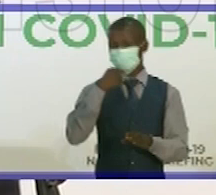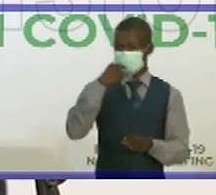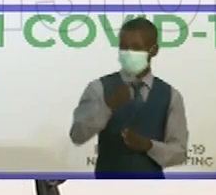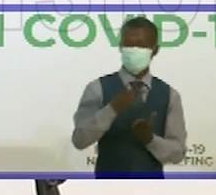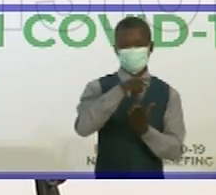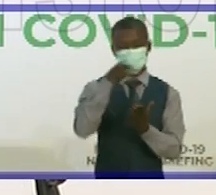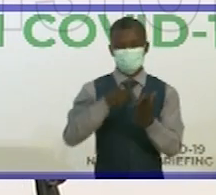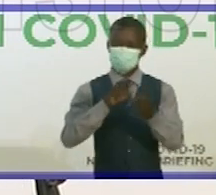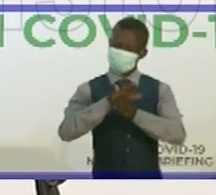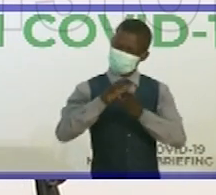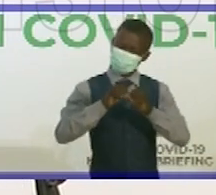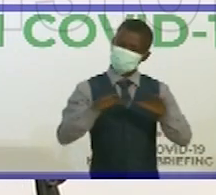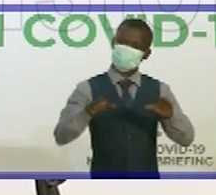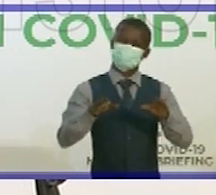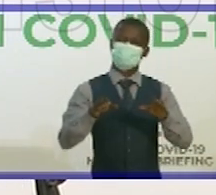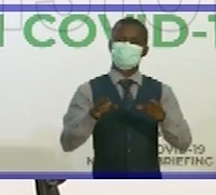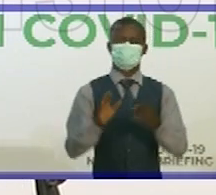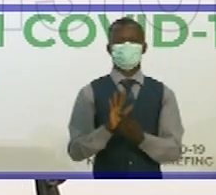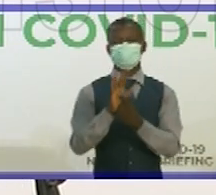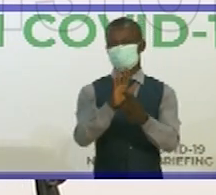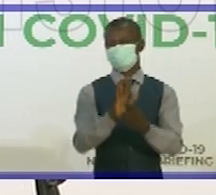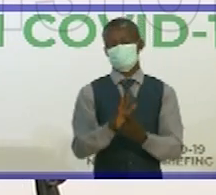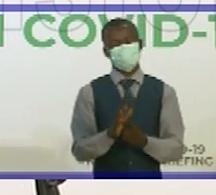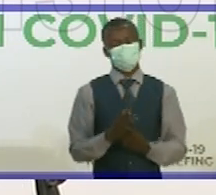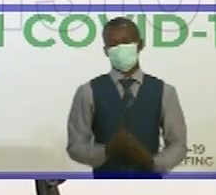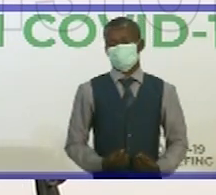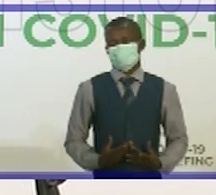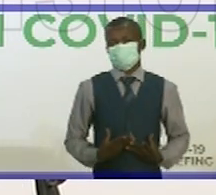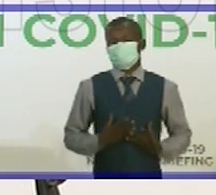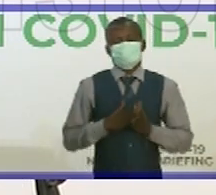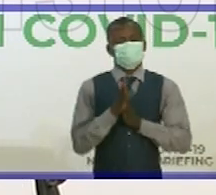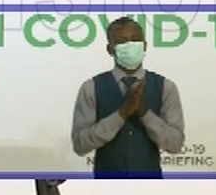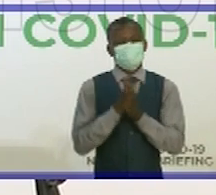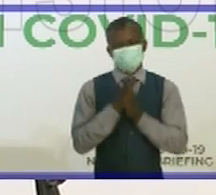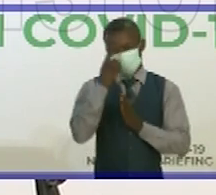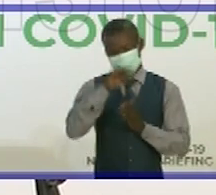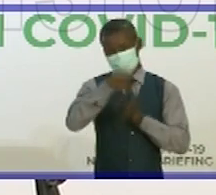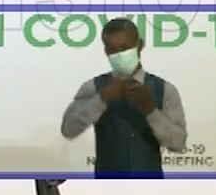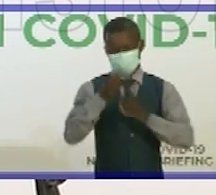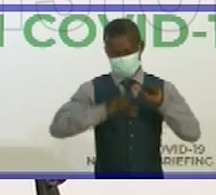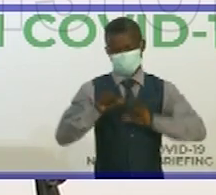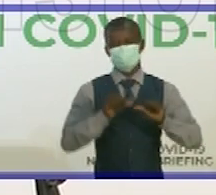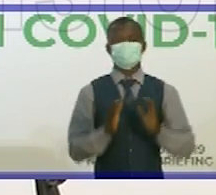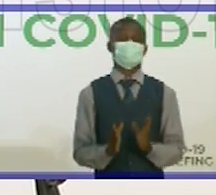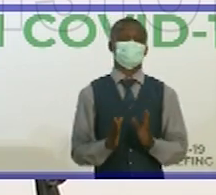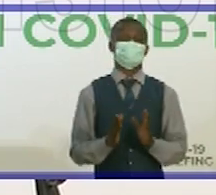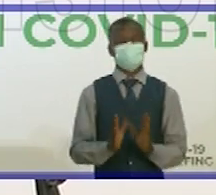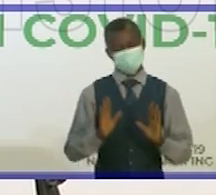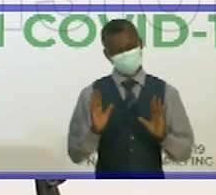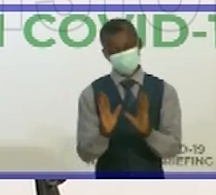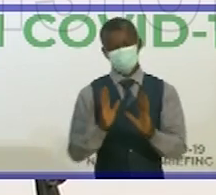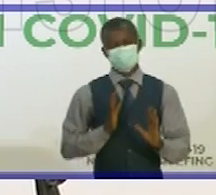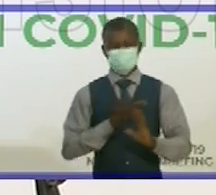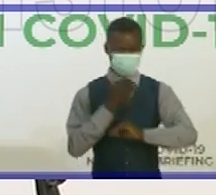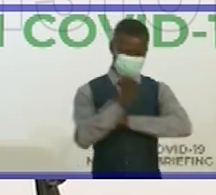outbreak reignites a passion for science, we would have really pushed this country forward. It is doing that for health